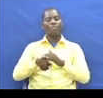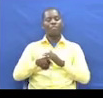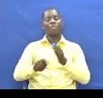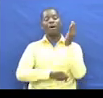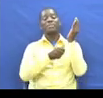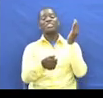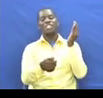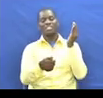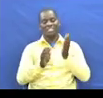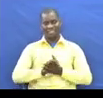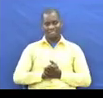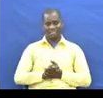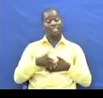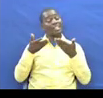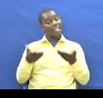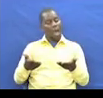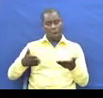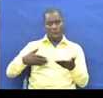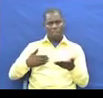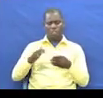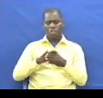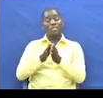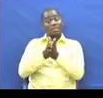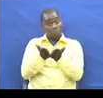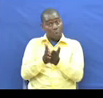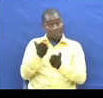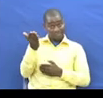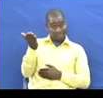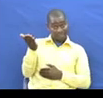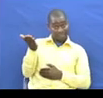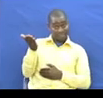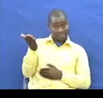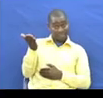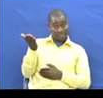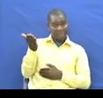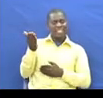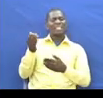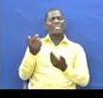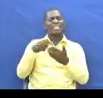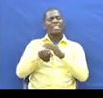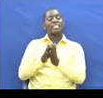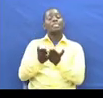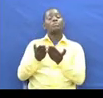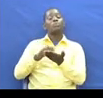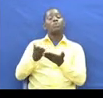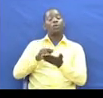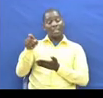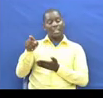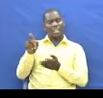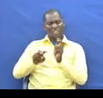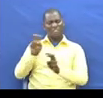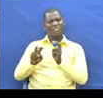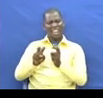other parts of representative of the relations. But because of time, we normally use, there are books which we normally use. This is